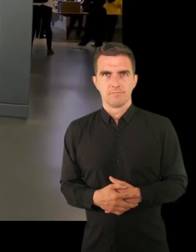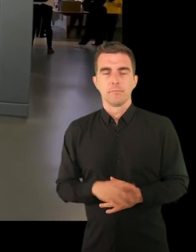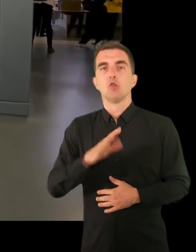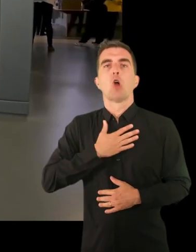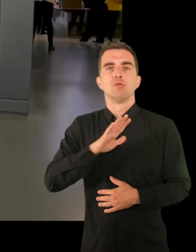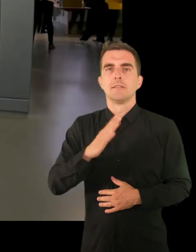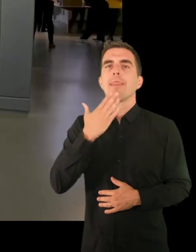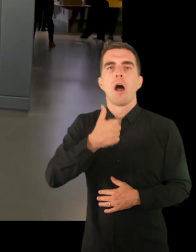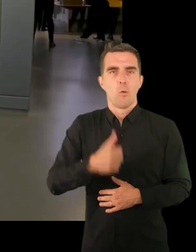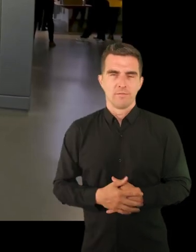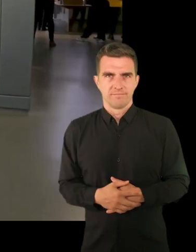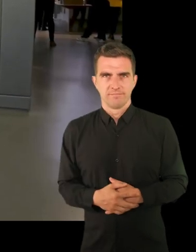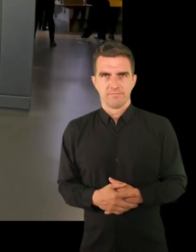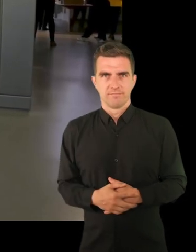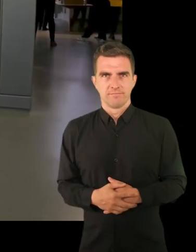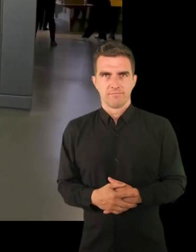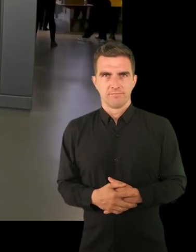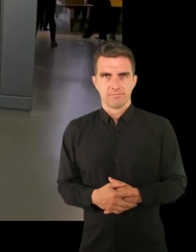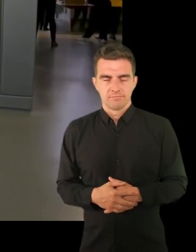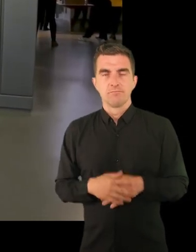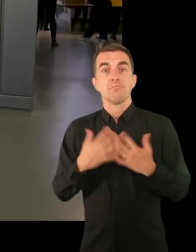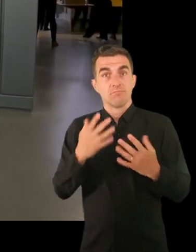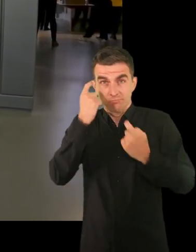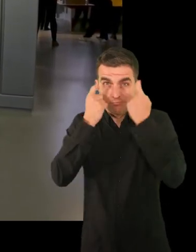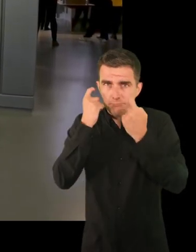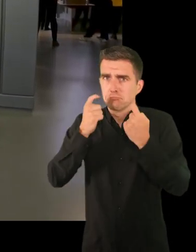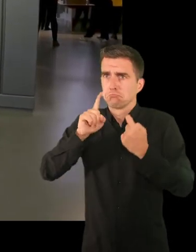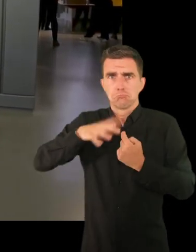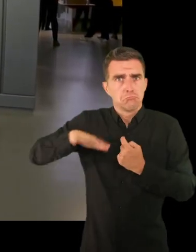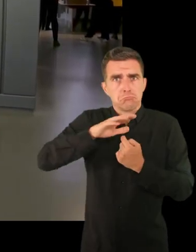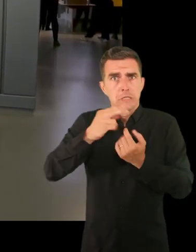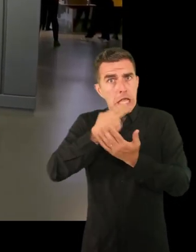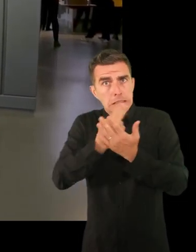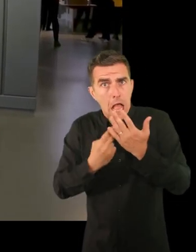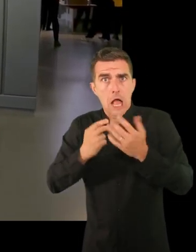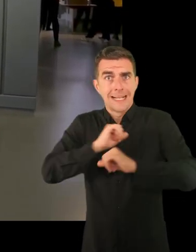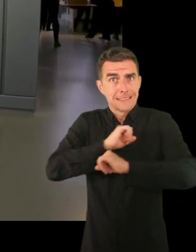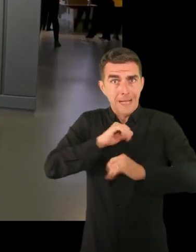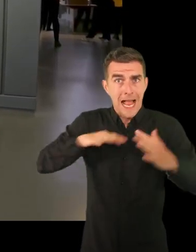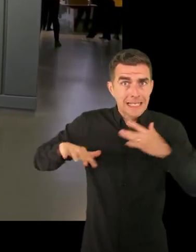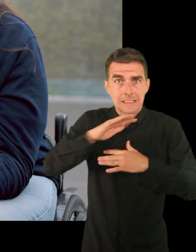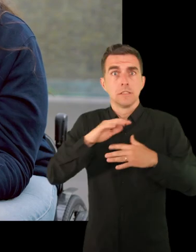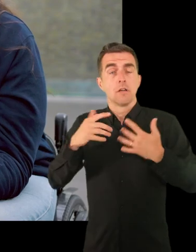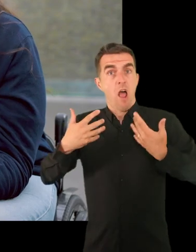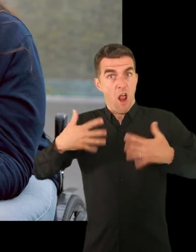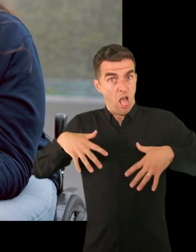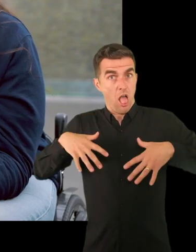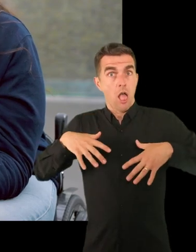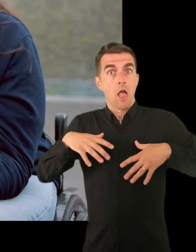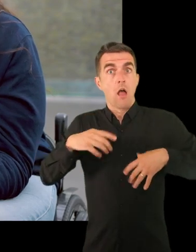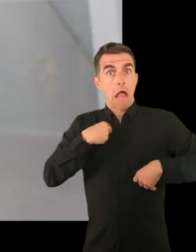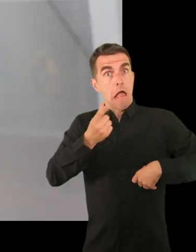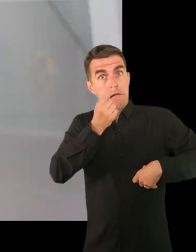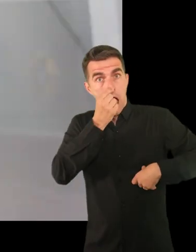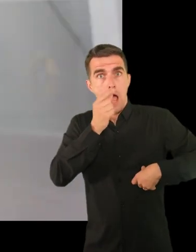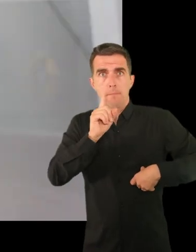Amy. Sorry, thank you. Thinking about how those within the design space can potentially go beyond